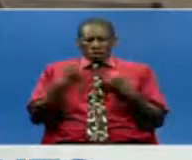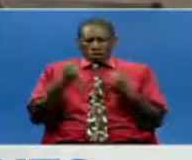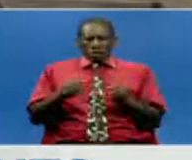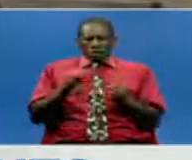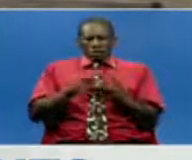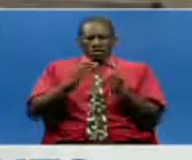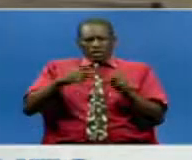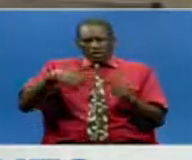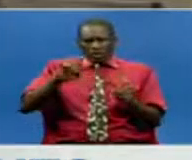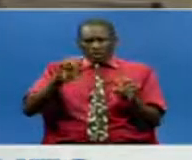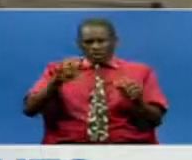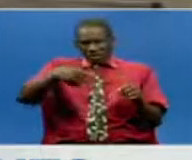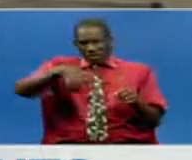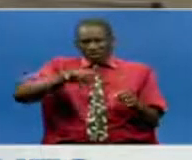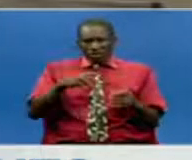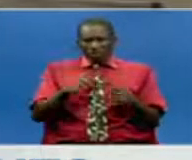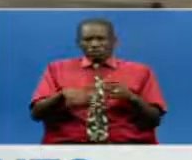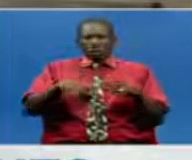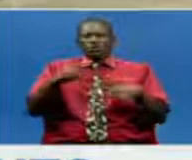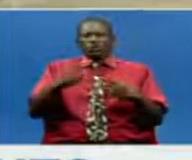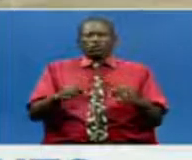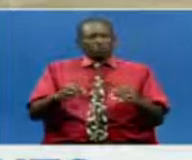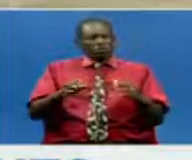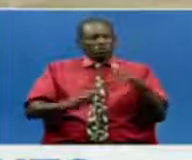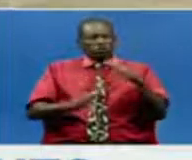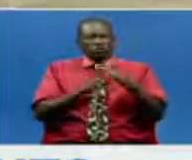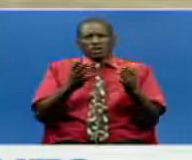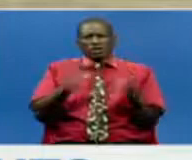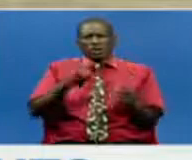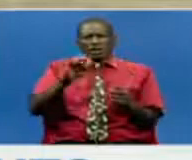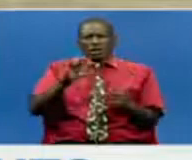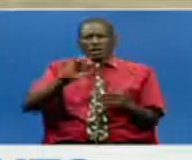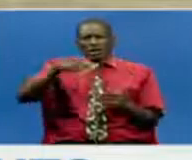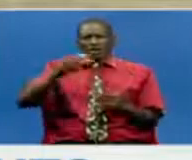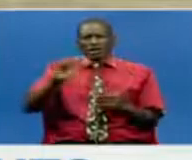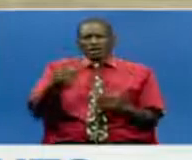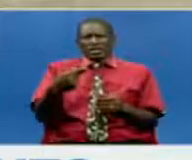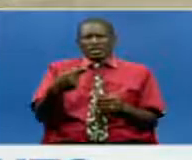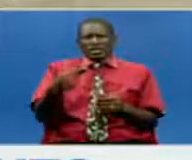or else we shall remain green. Elijah Oko, NTV Sports.